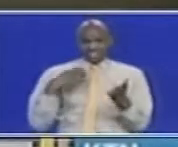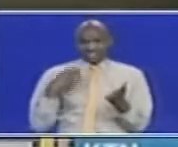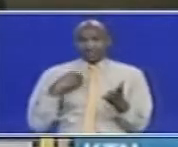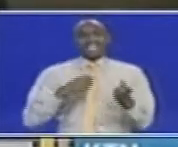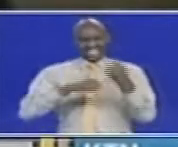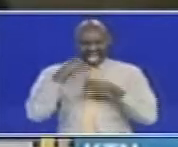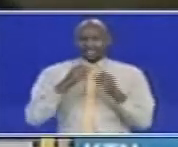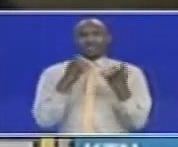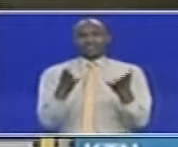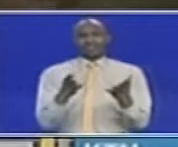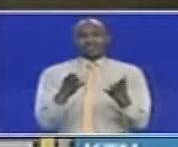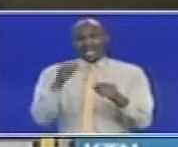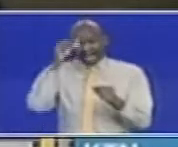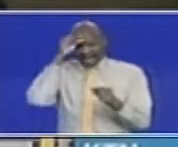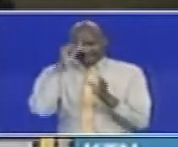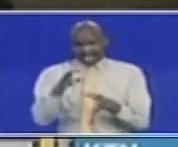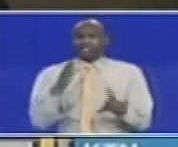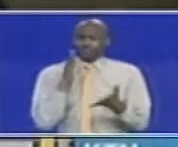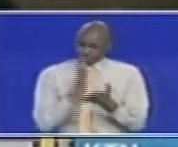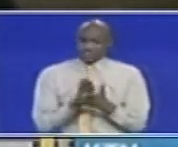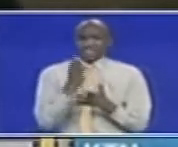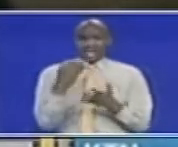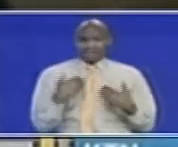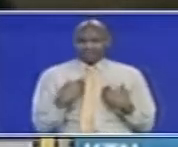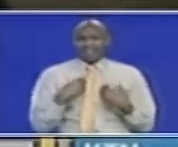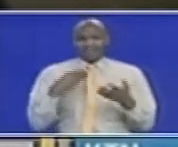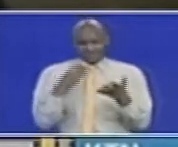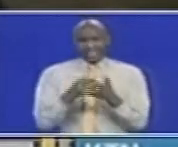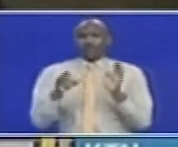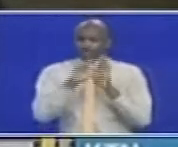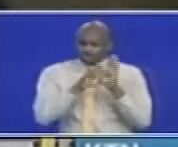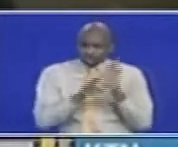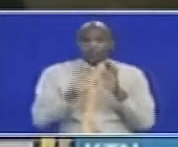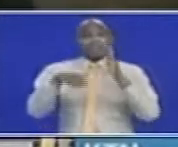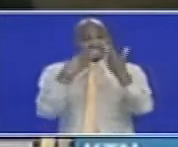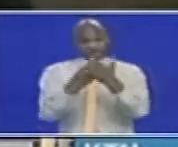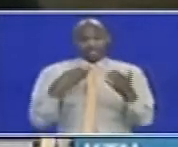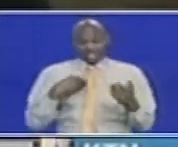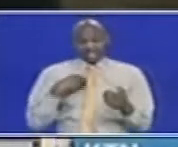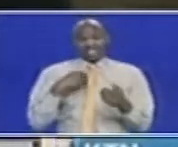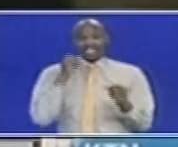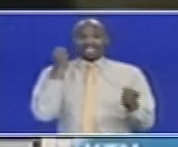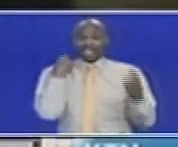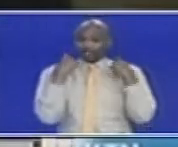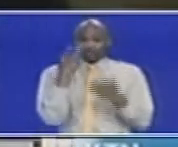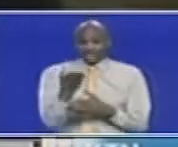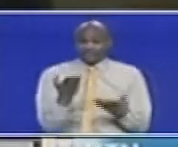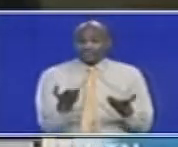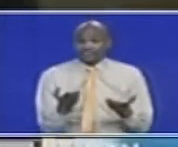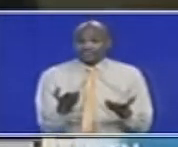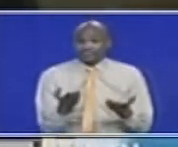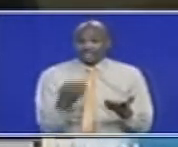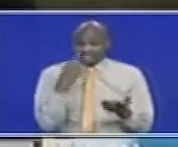reaction. The governor, the truth be told, filed a constitutional petition in Kericho, constitutional petition number 4